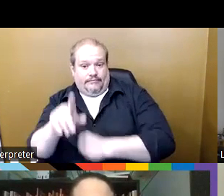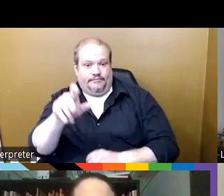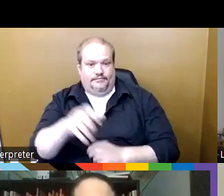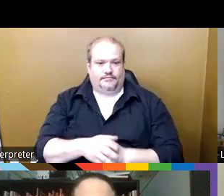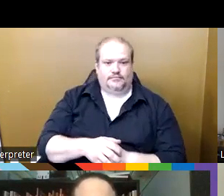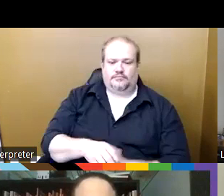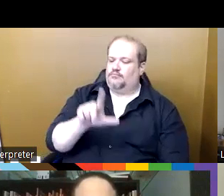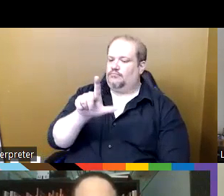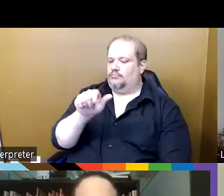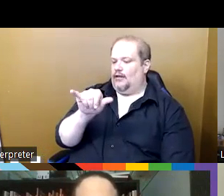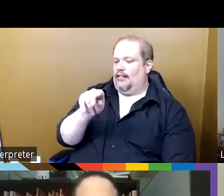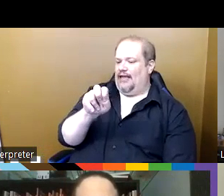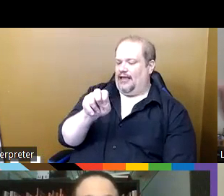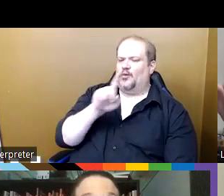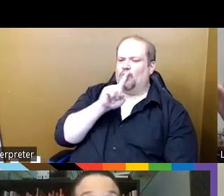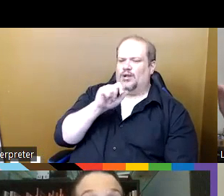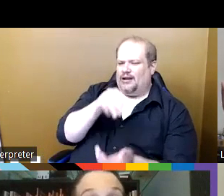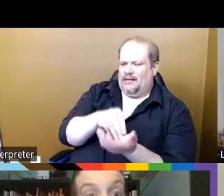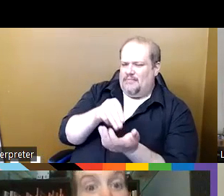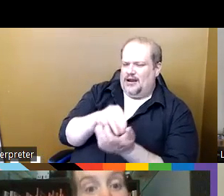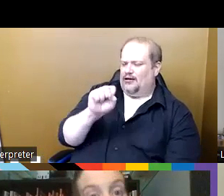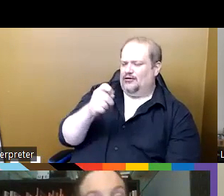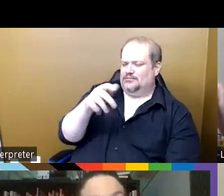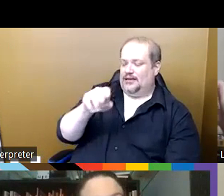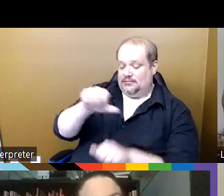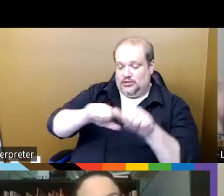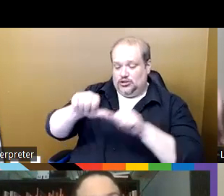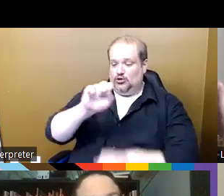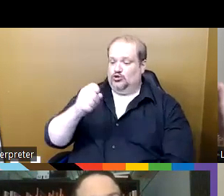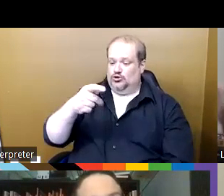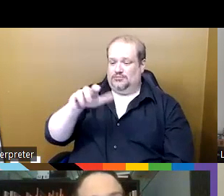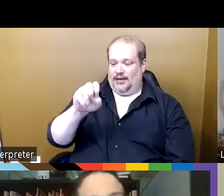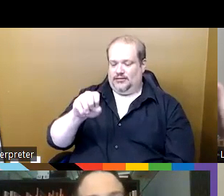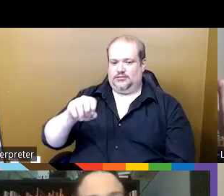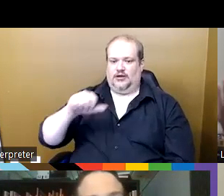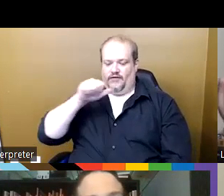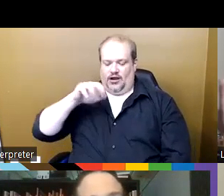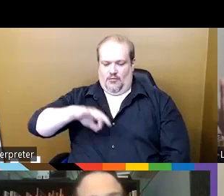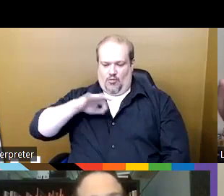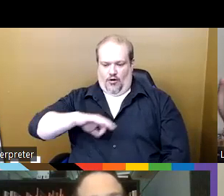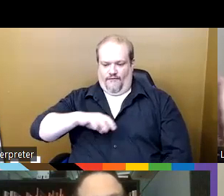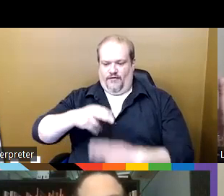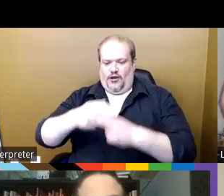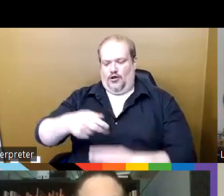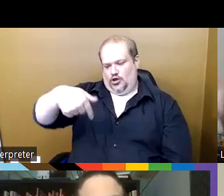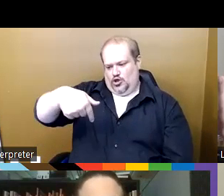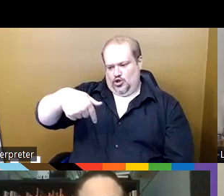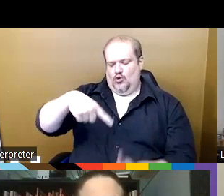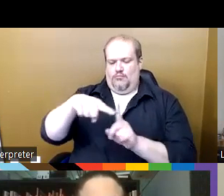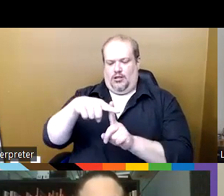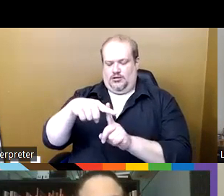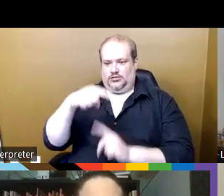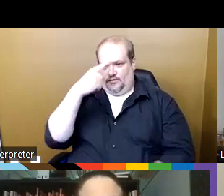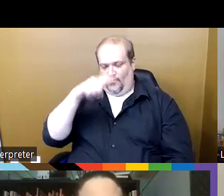Not so much a medical space, but a social space. There is an organization, it's a nonprofit called Q+, and it's specifically for LGBTQ